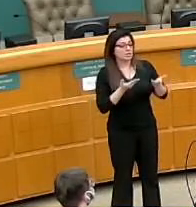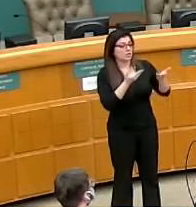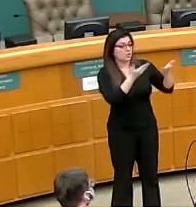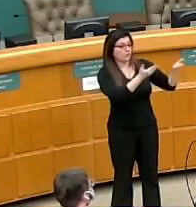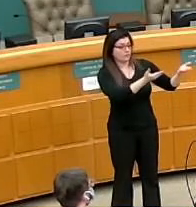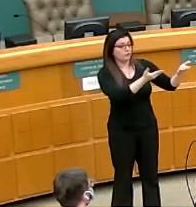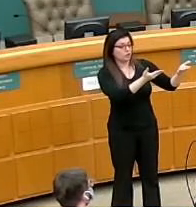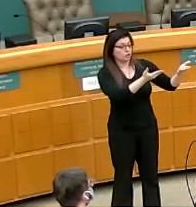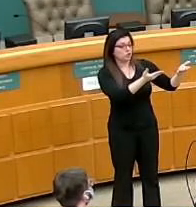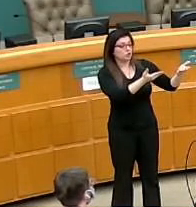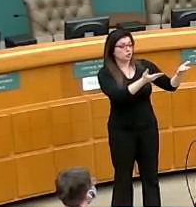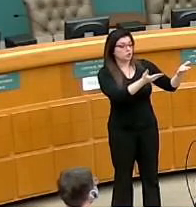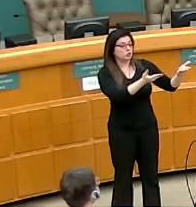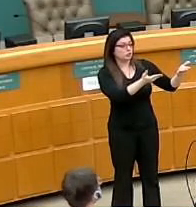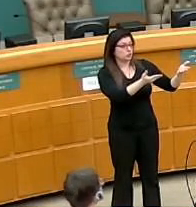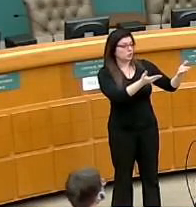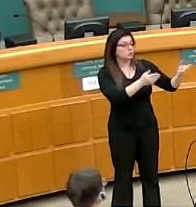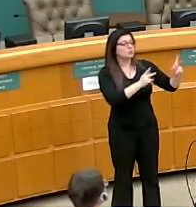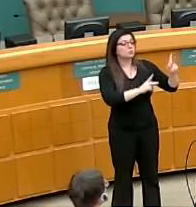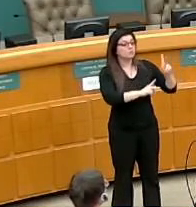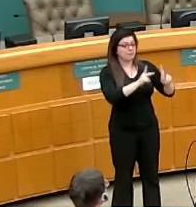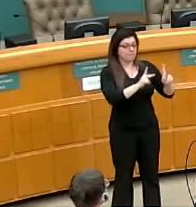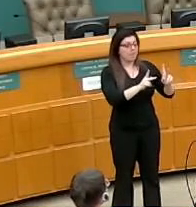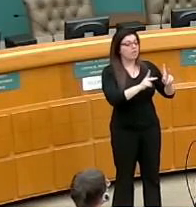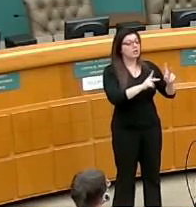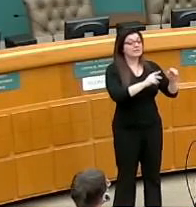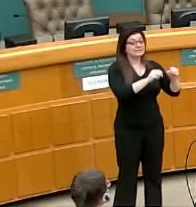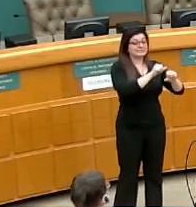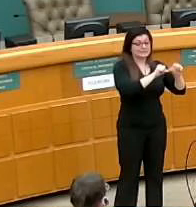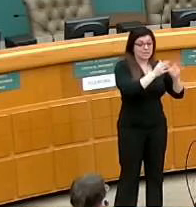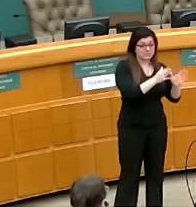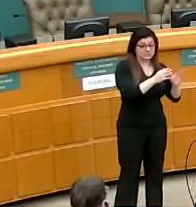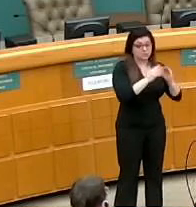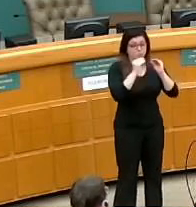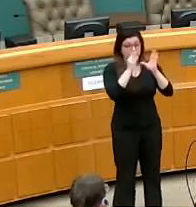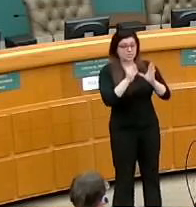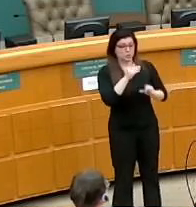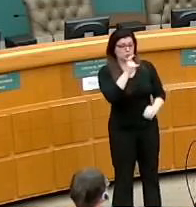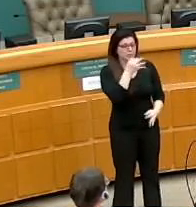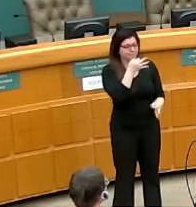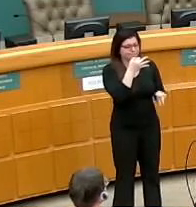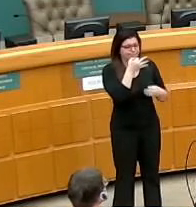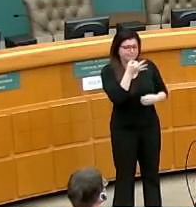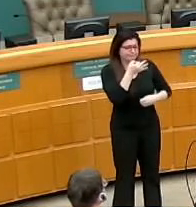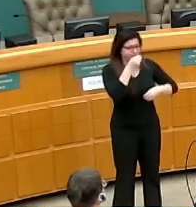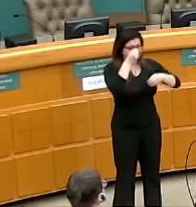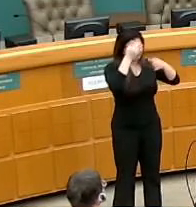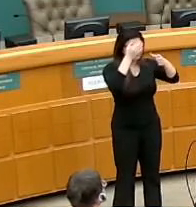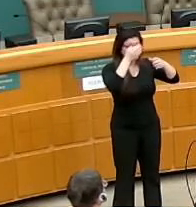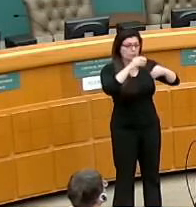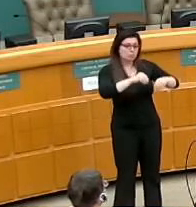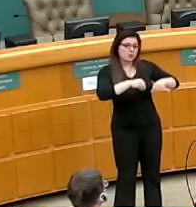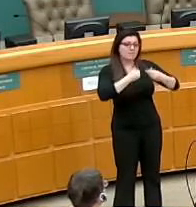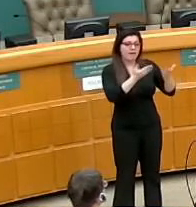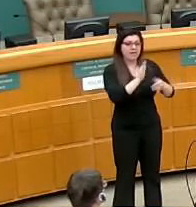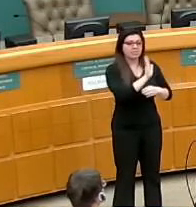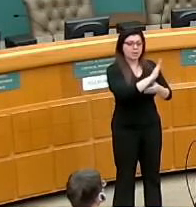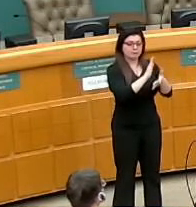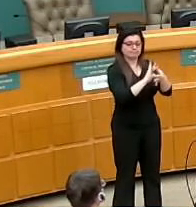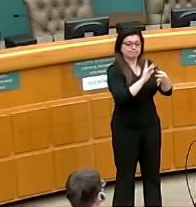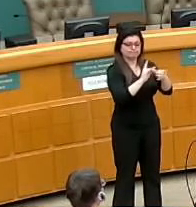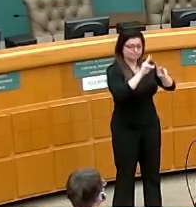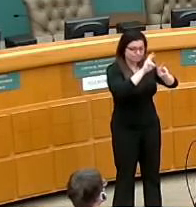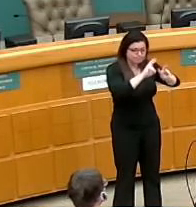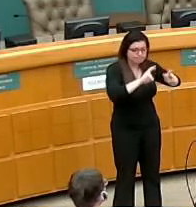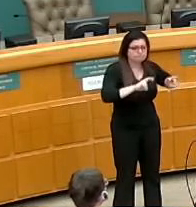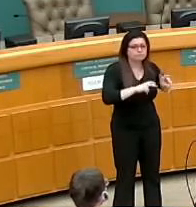and expertised scientists and professors to provide their first assessment of COVID-19 for